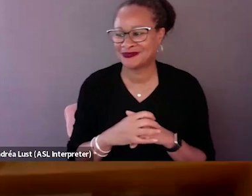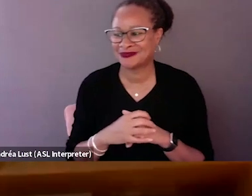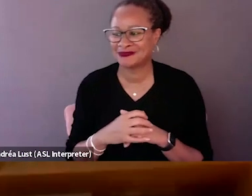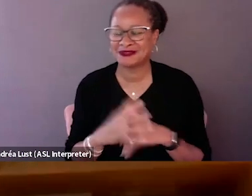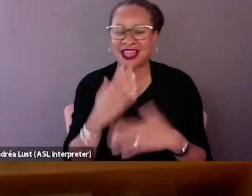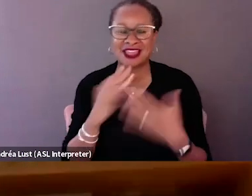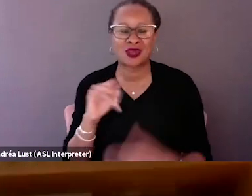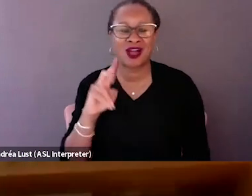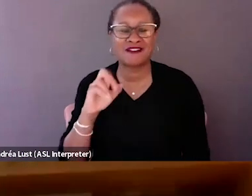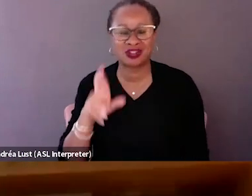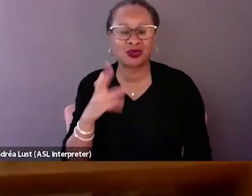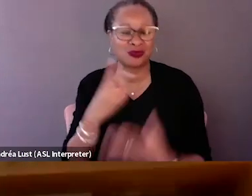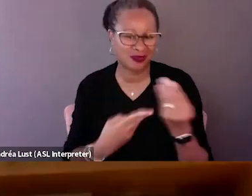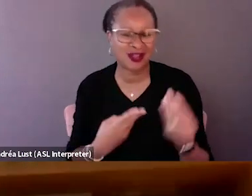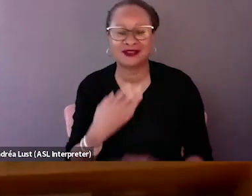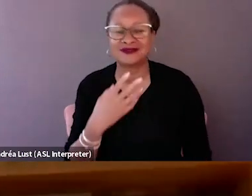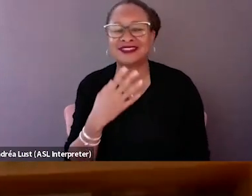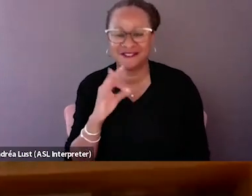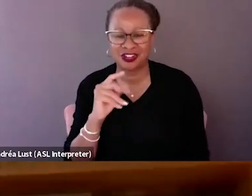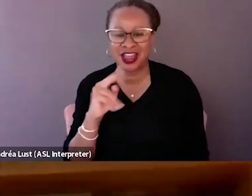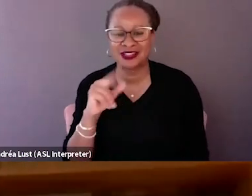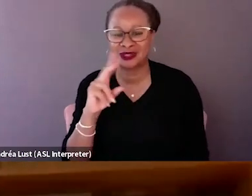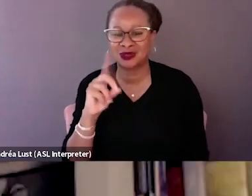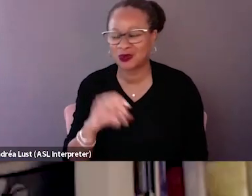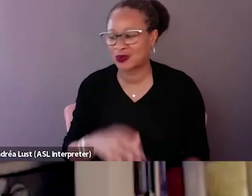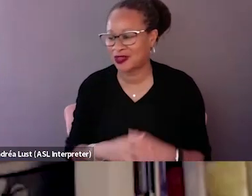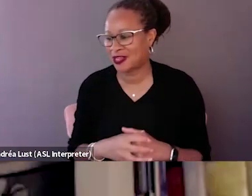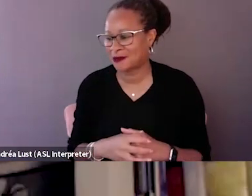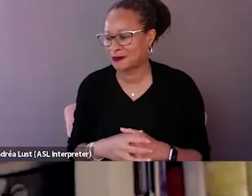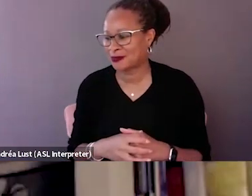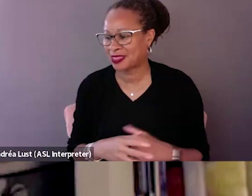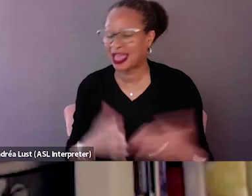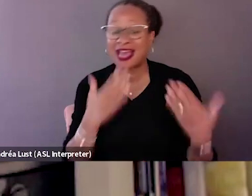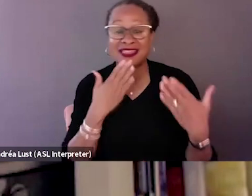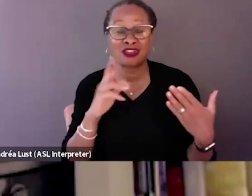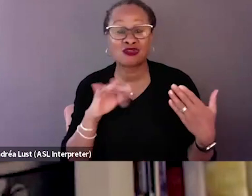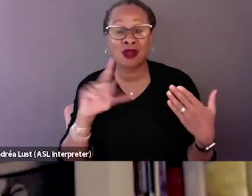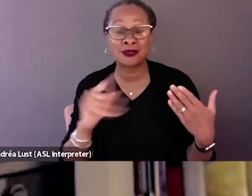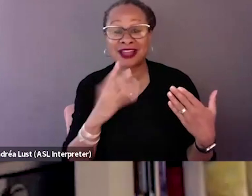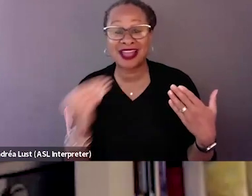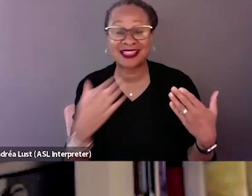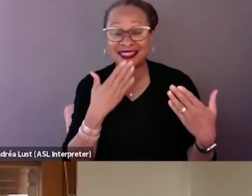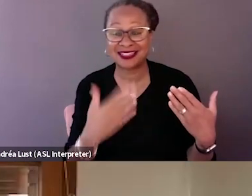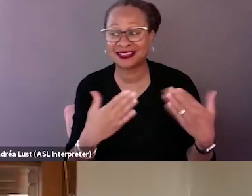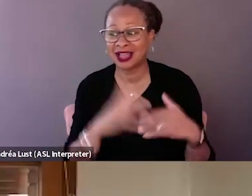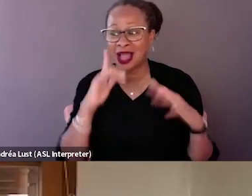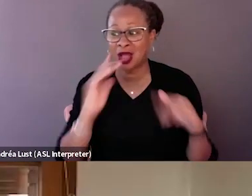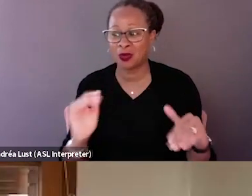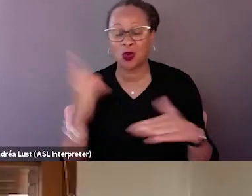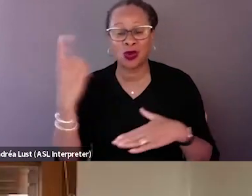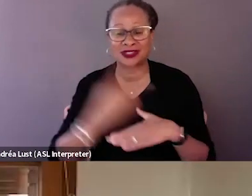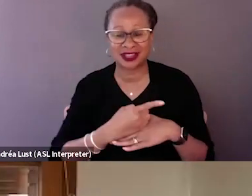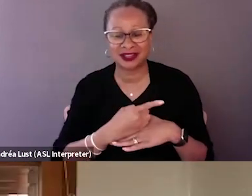Thank you, Javier, and thank you, Fernando. And it was a pleasure. Thank you, Robert. And I hope one